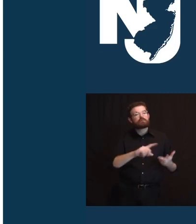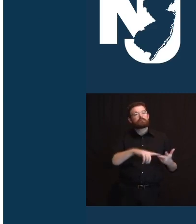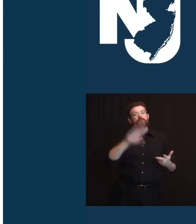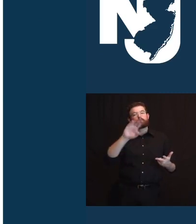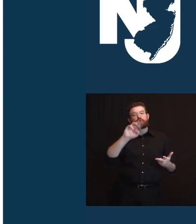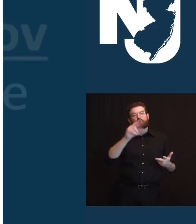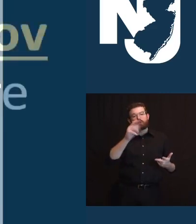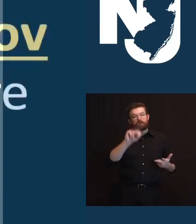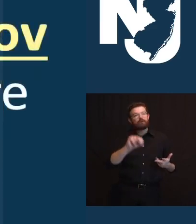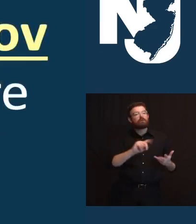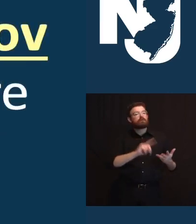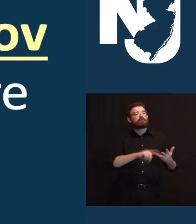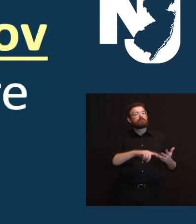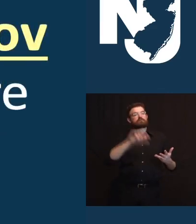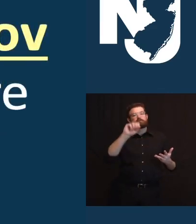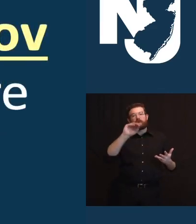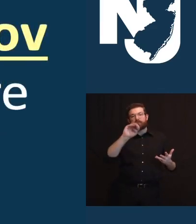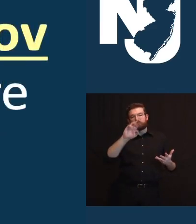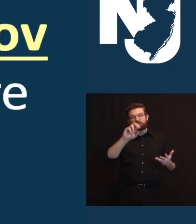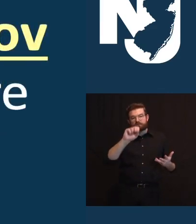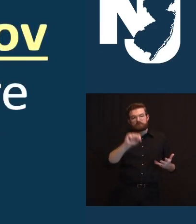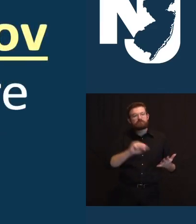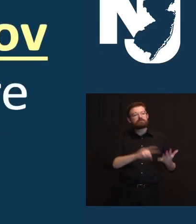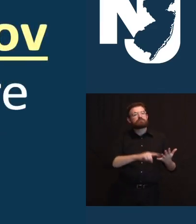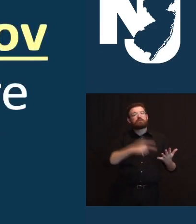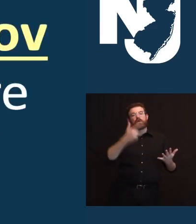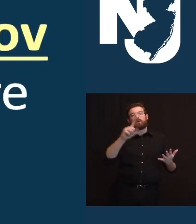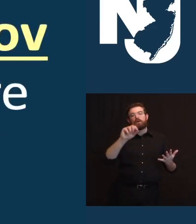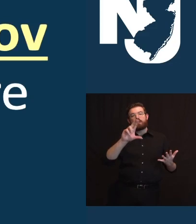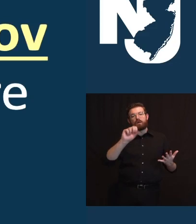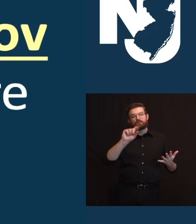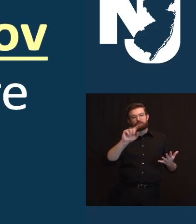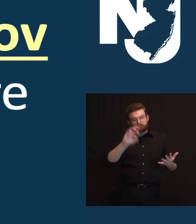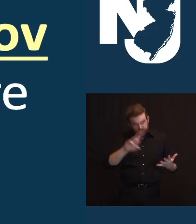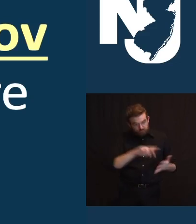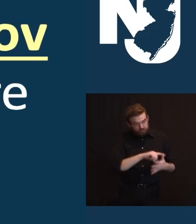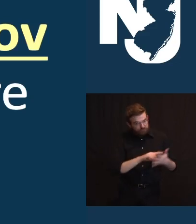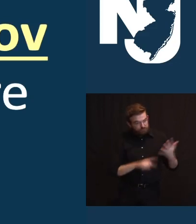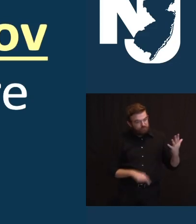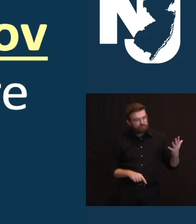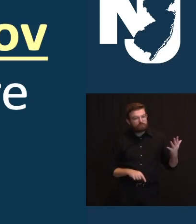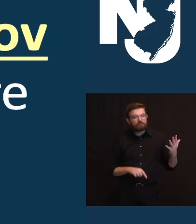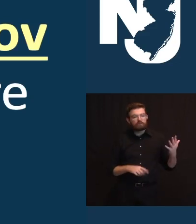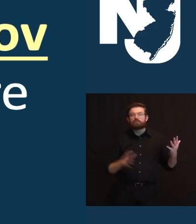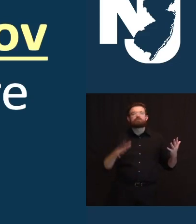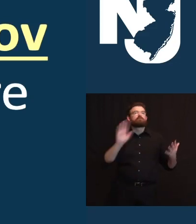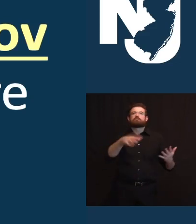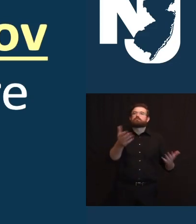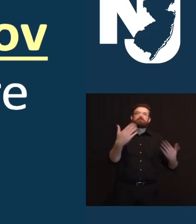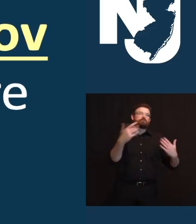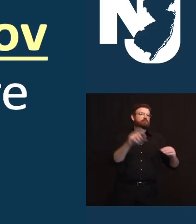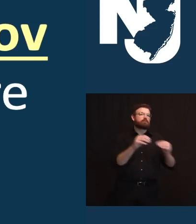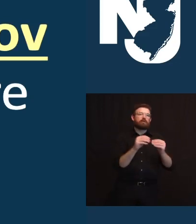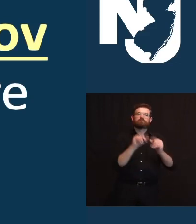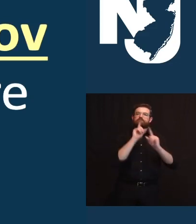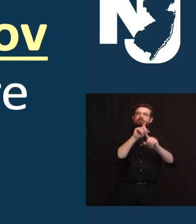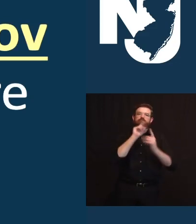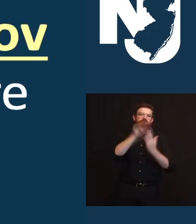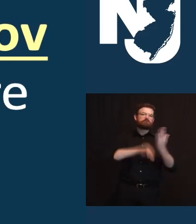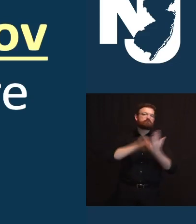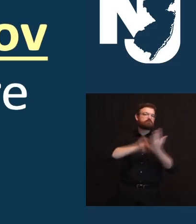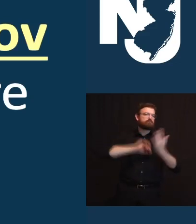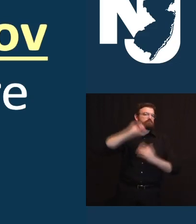But even with this, there are other areas where we need more of you to respond. The countdown to finish the census has begun, and